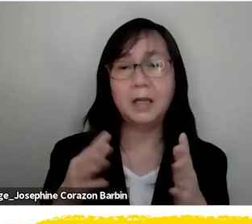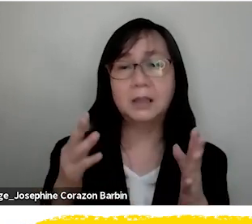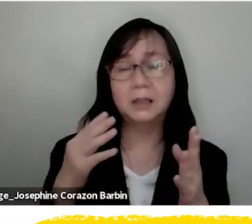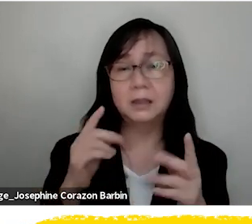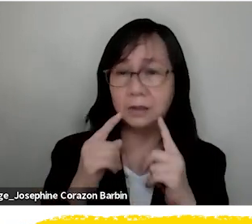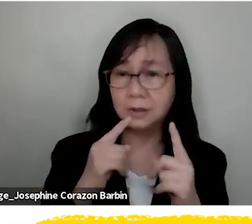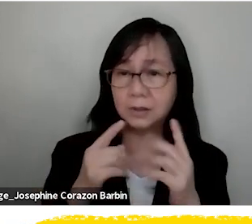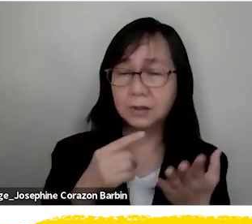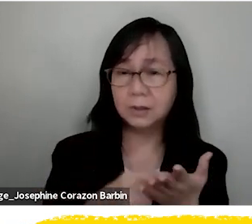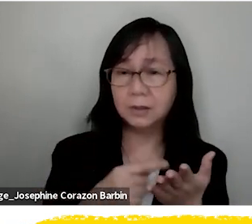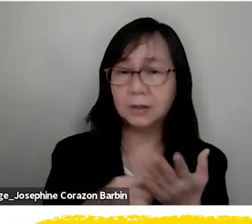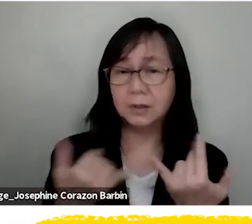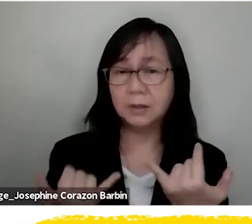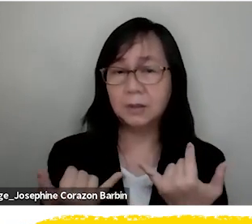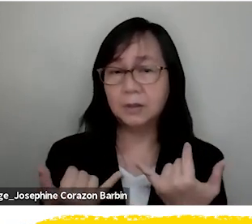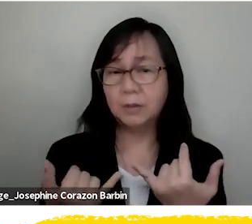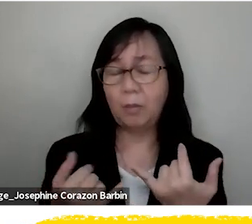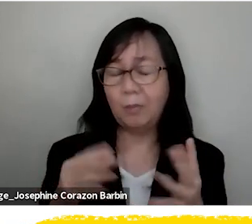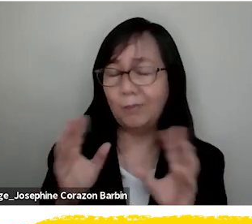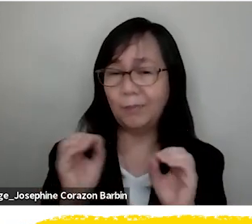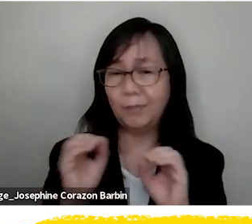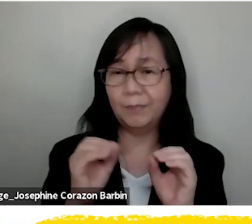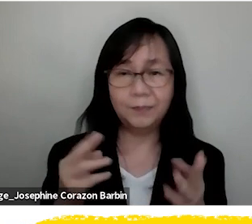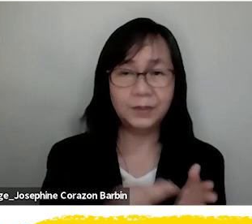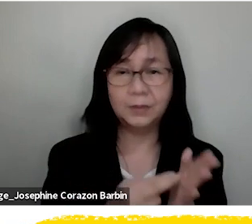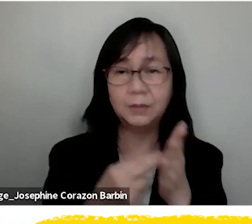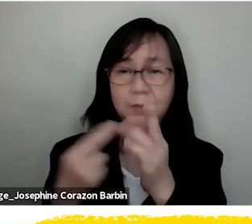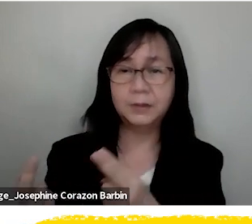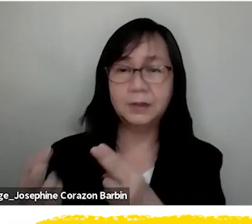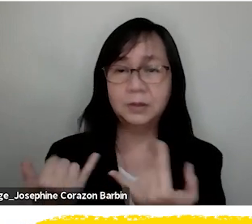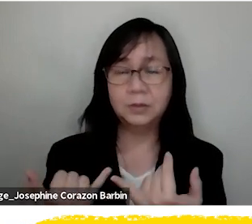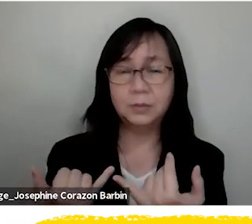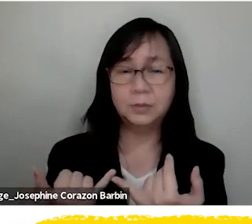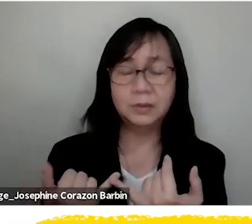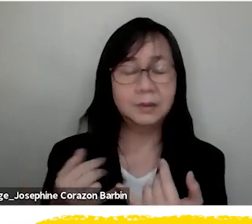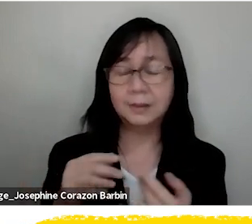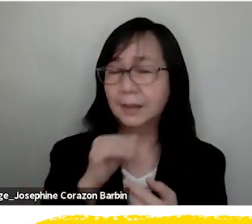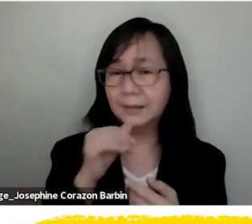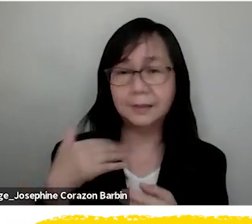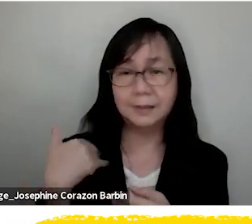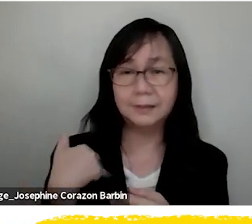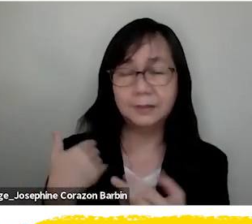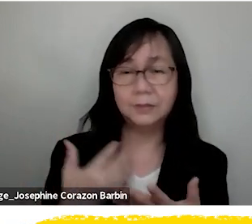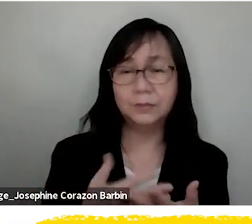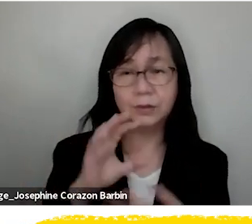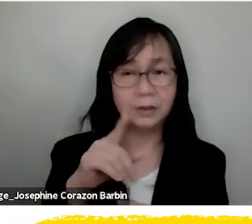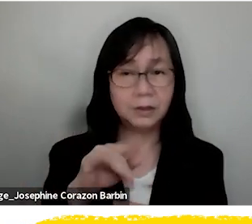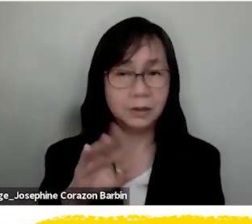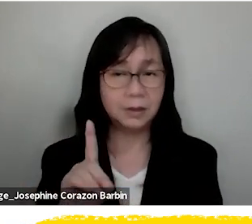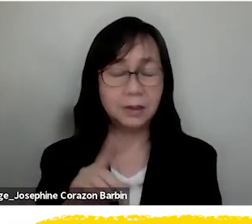There hasn't been any recommendation on child human rights defenders yet. We are